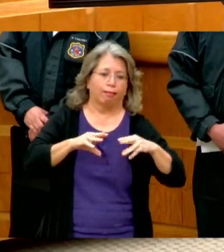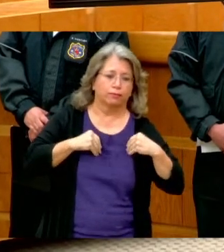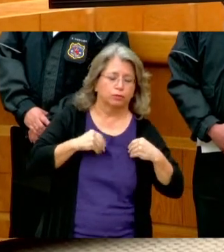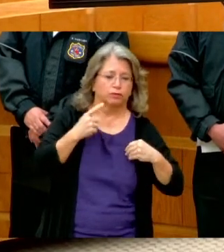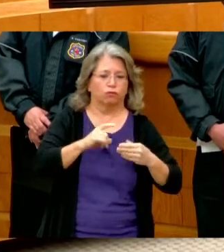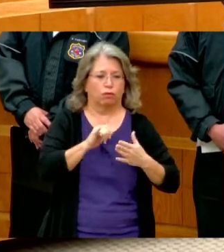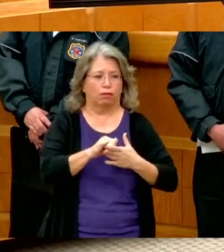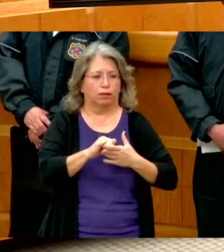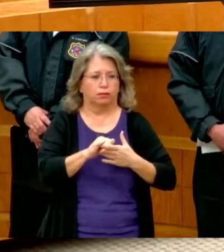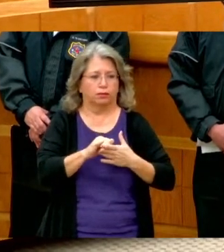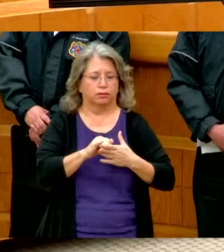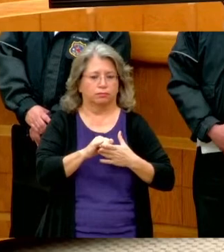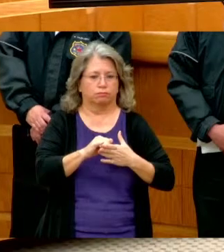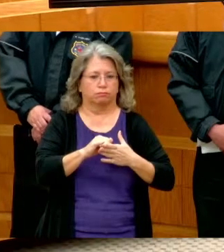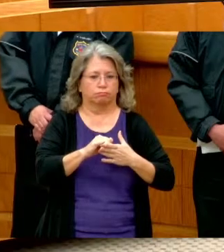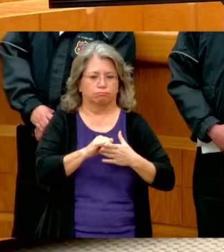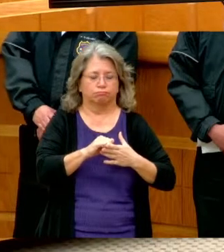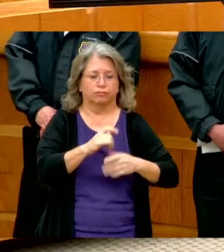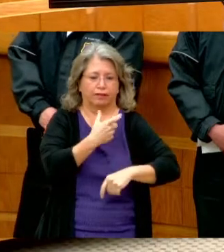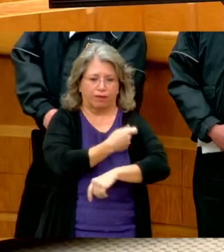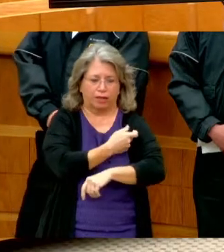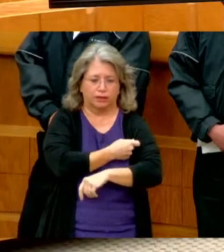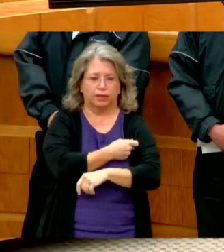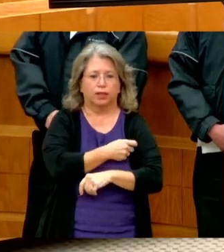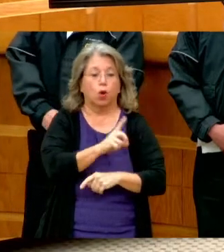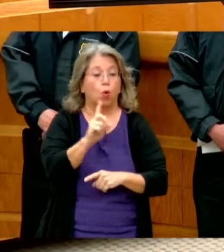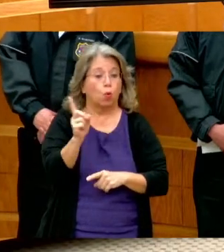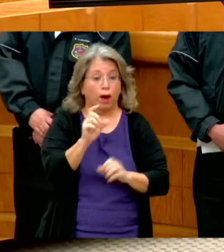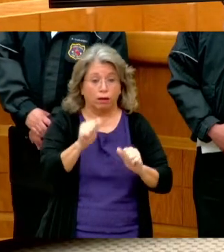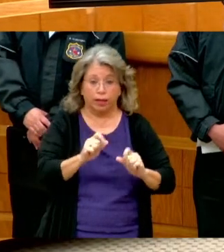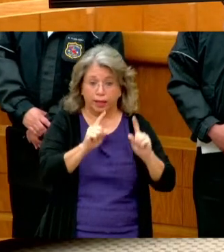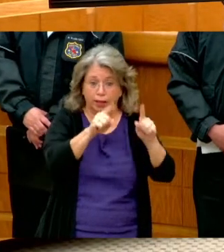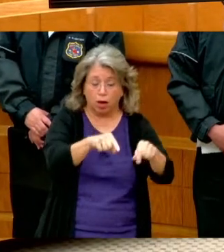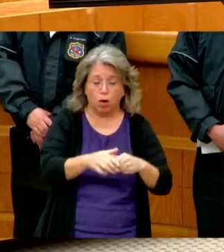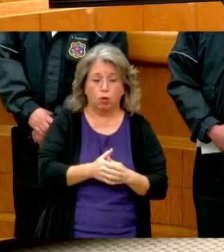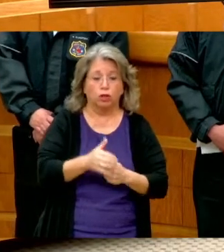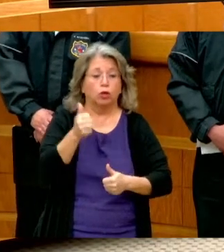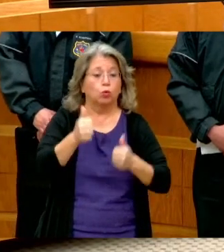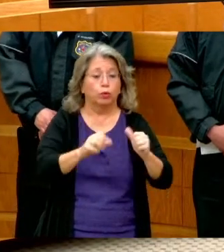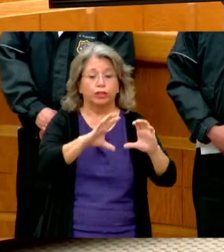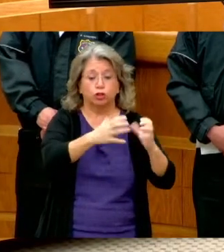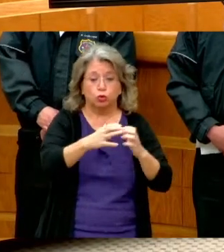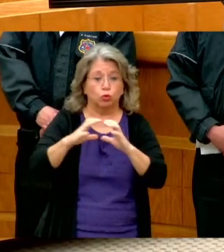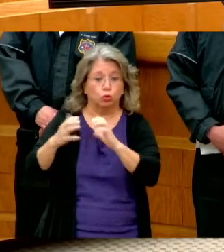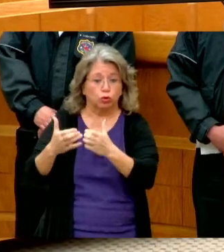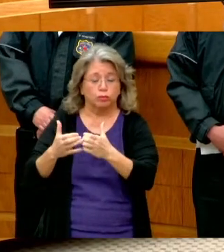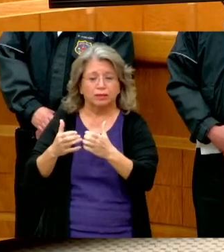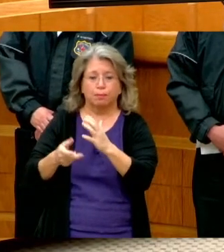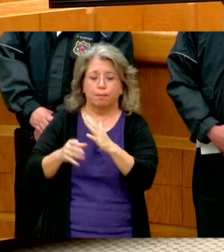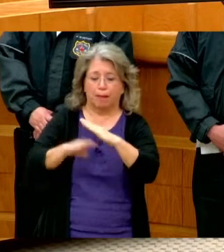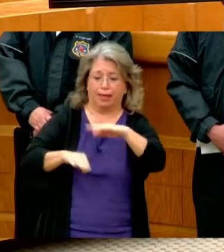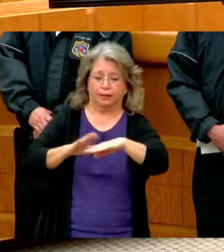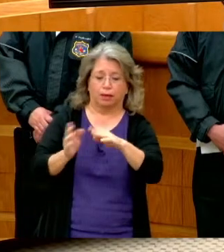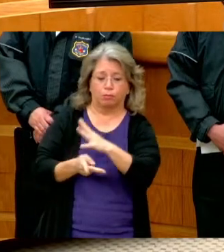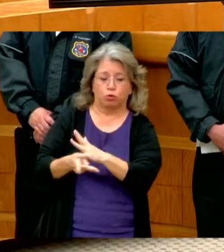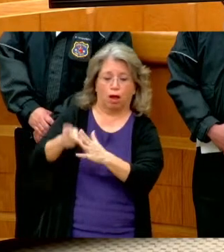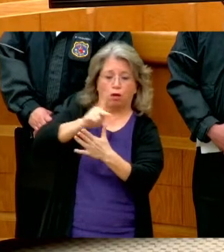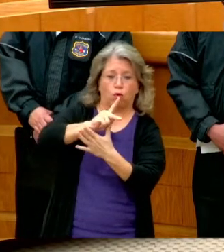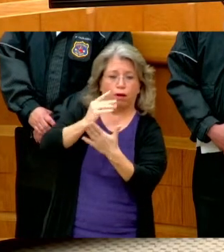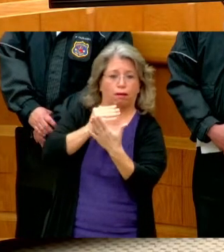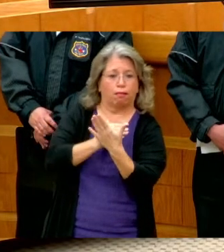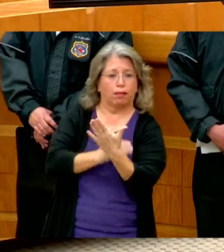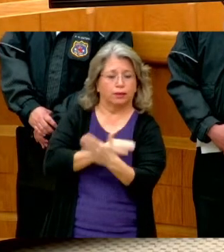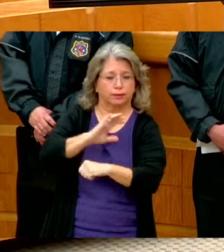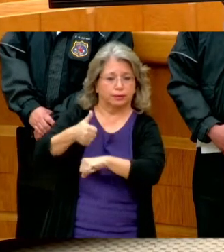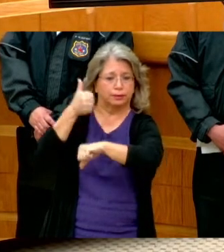will be administered, the locations, and who is eligible, again, based on the priority list that has been established. We want to try to get to the people